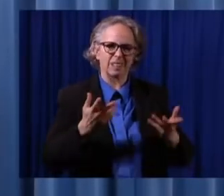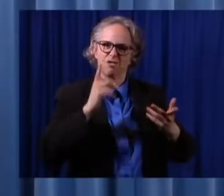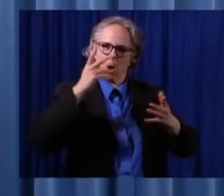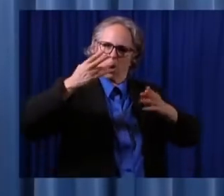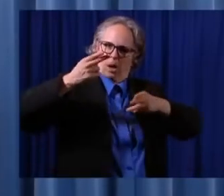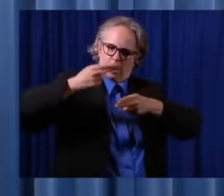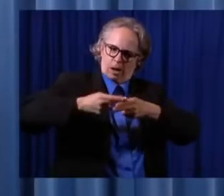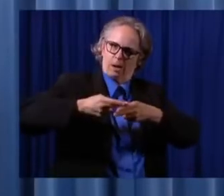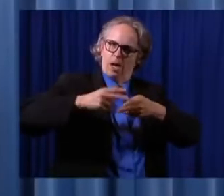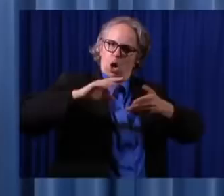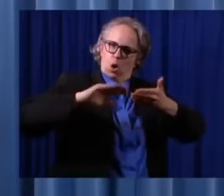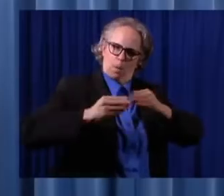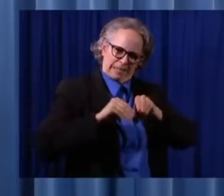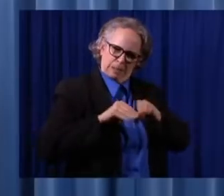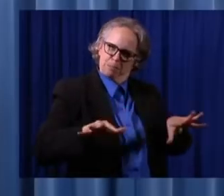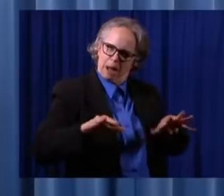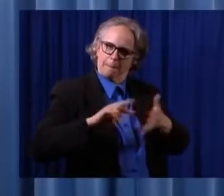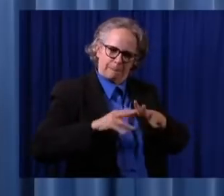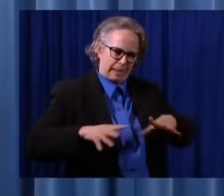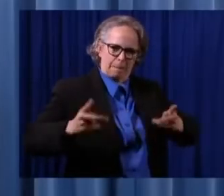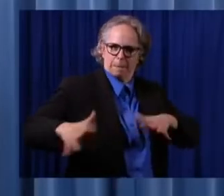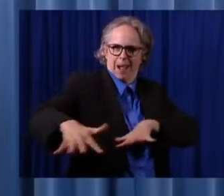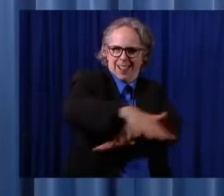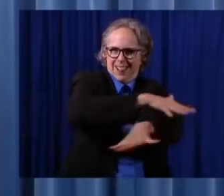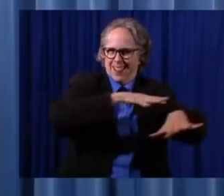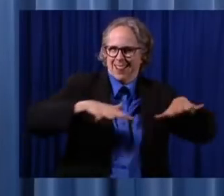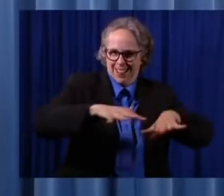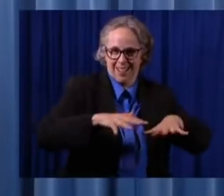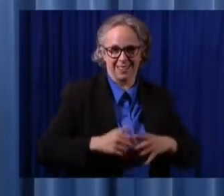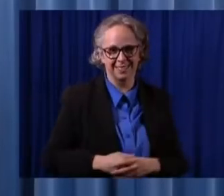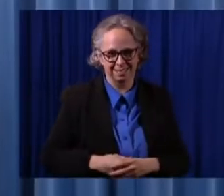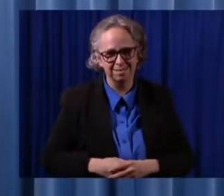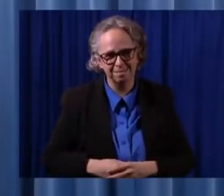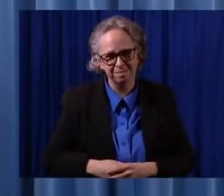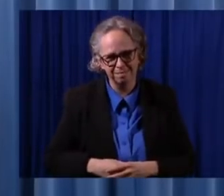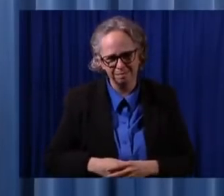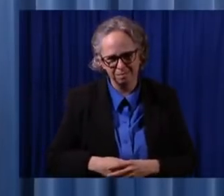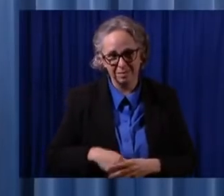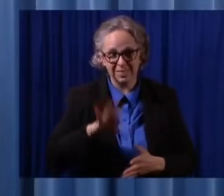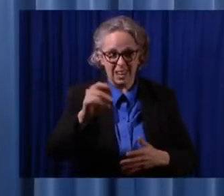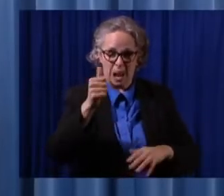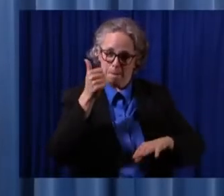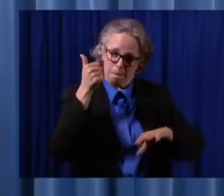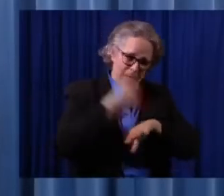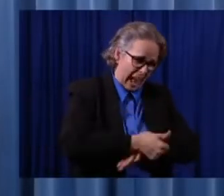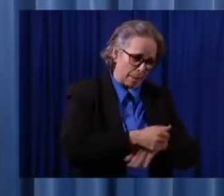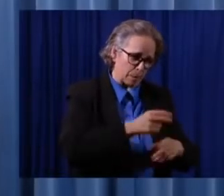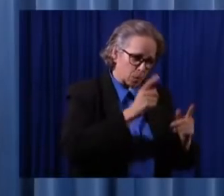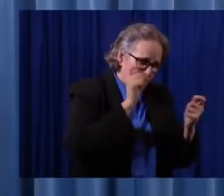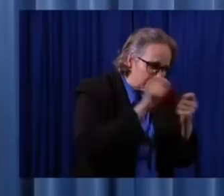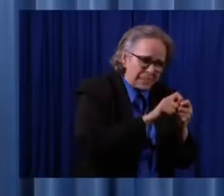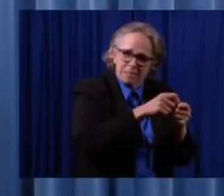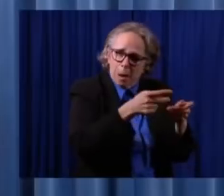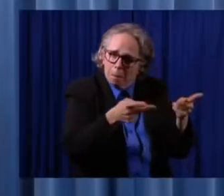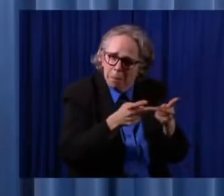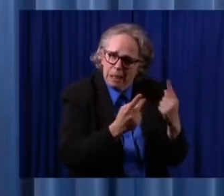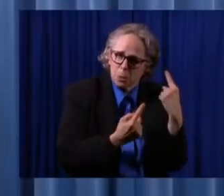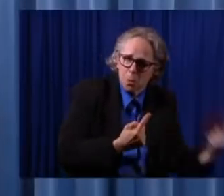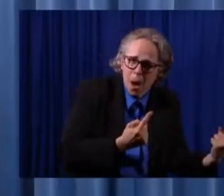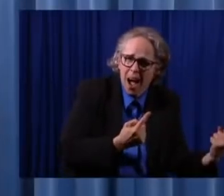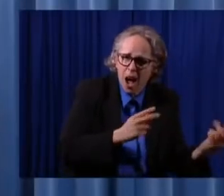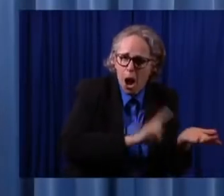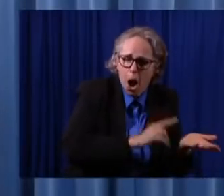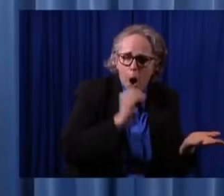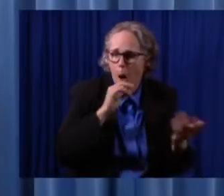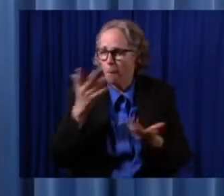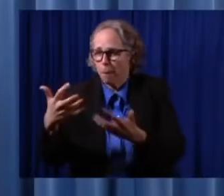you're going to see community spread in that community as well. So we shouldn't listen to that and say, I don't have anybody in that